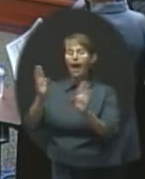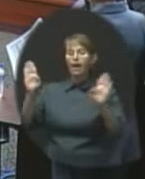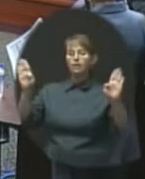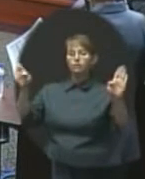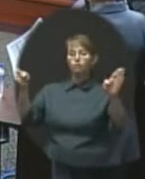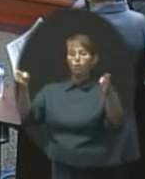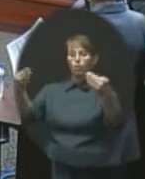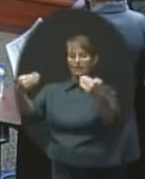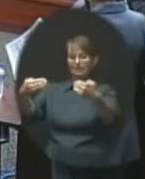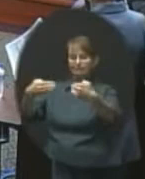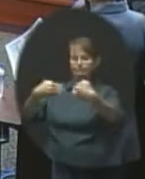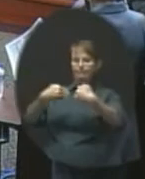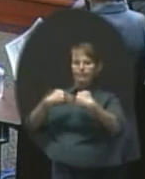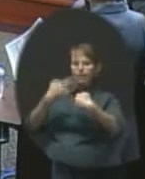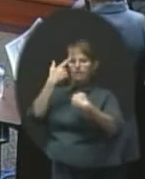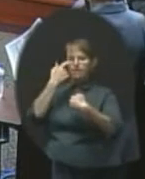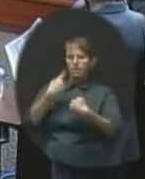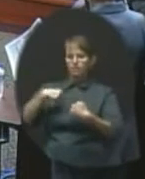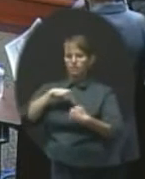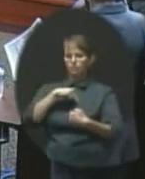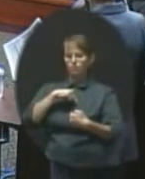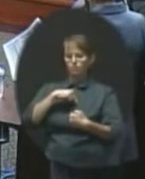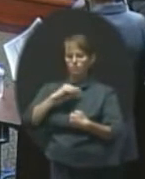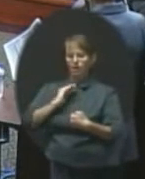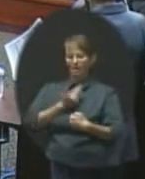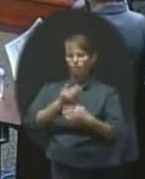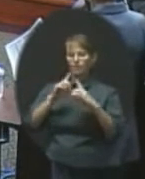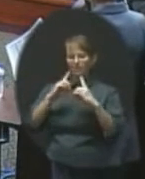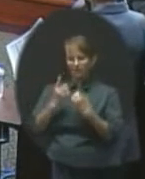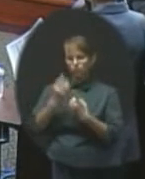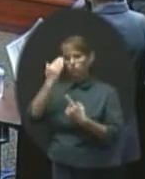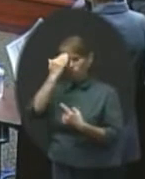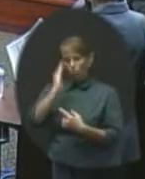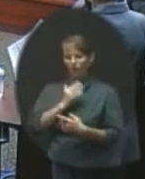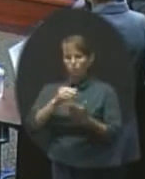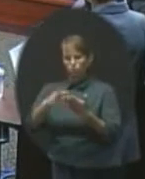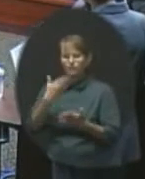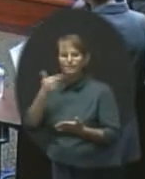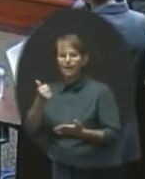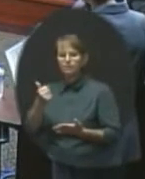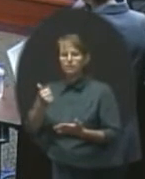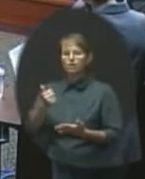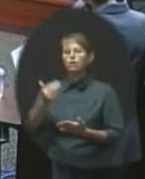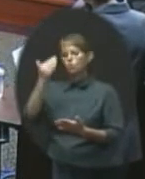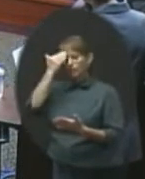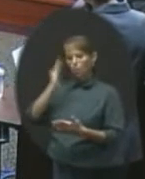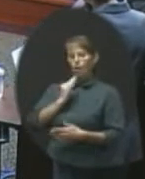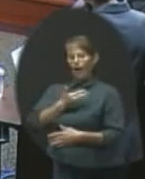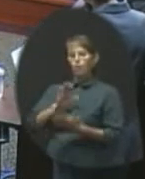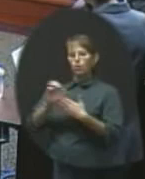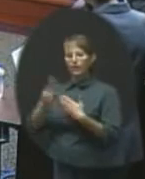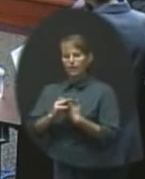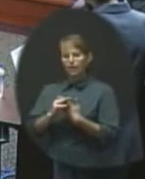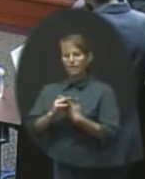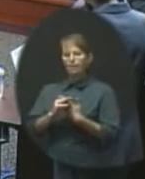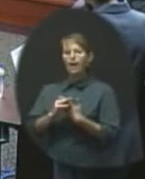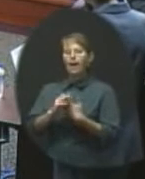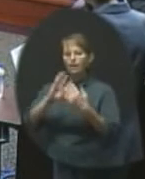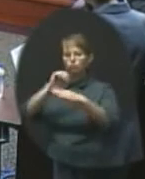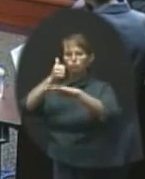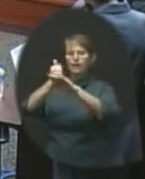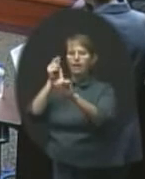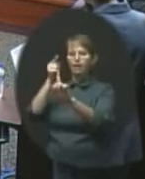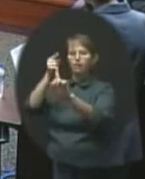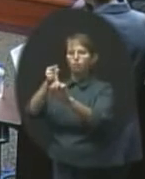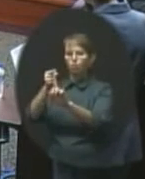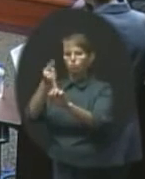our curriculum. We know our students' performance, and we can set our own goal. And to me, the flexibility of this system is